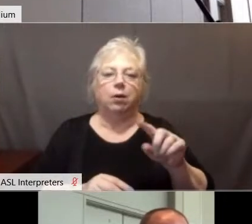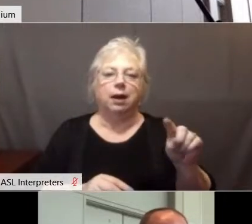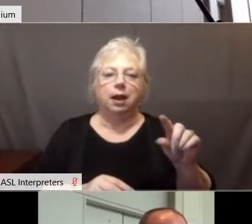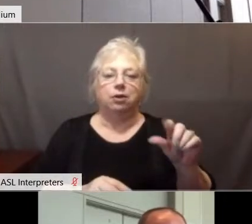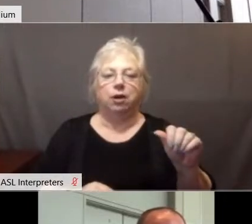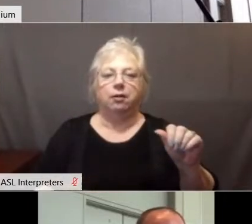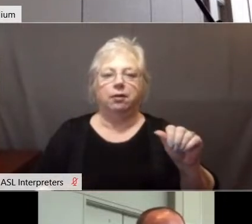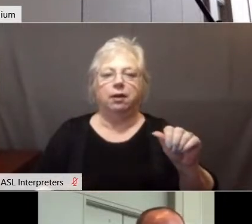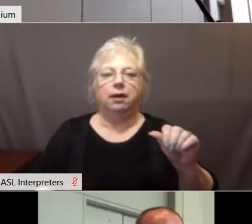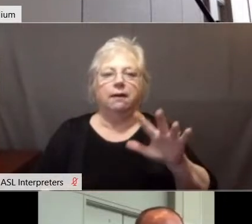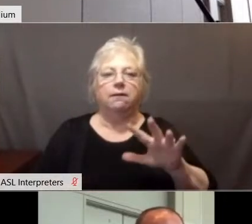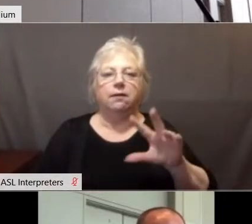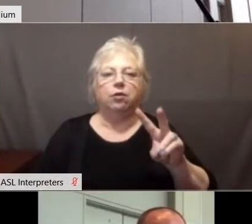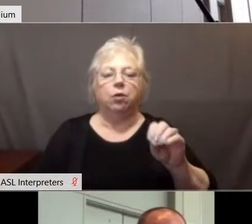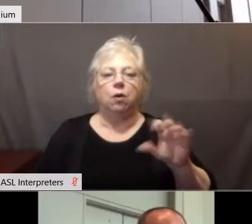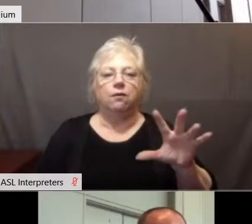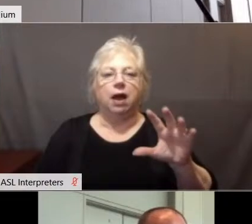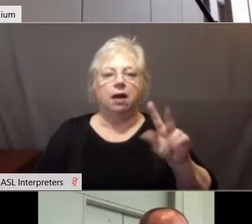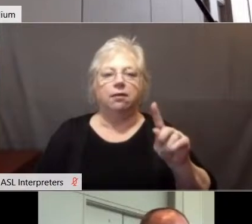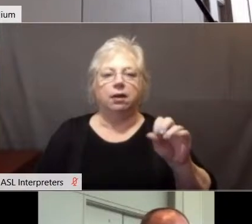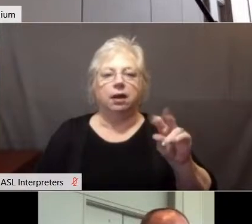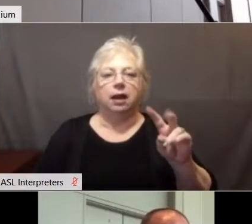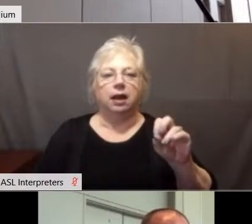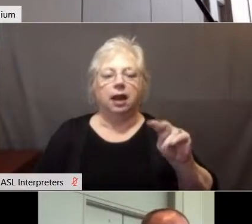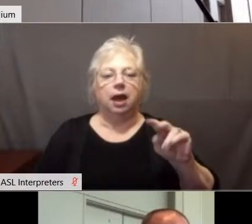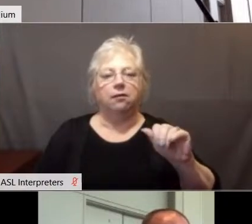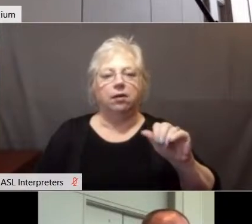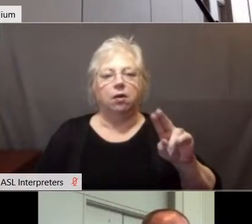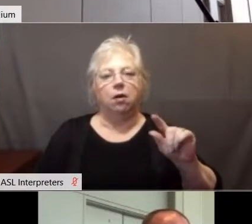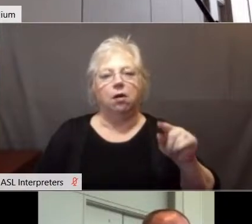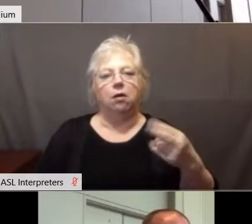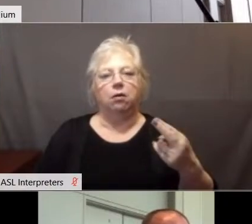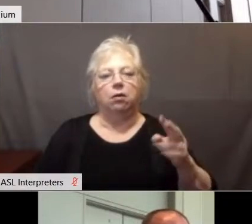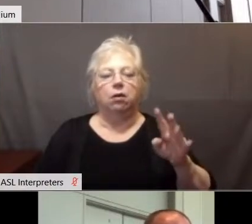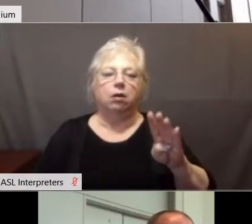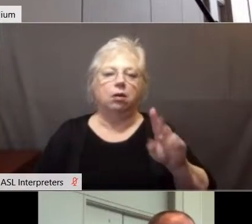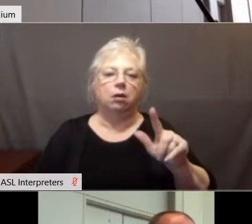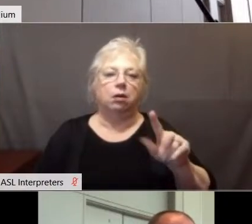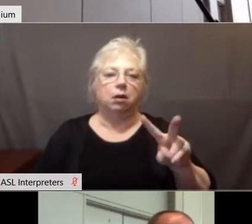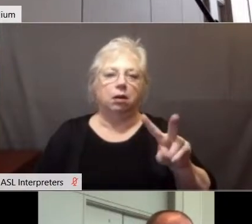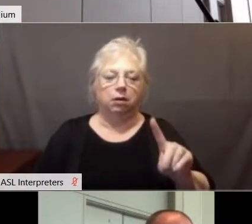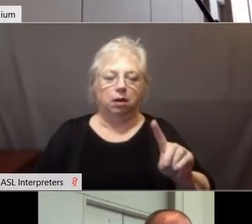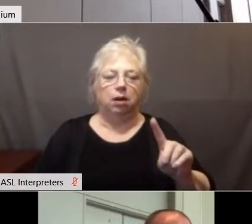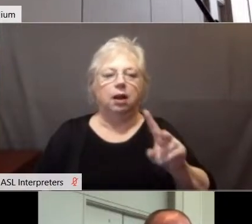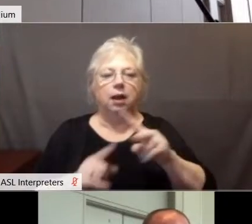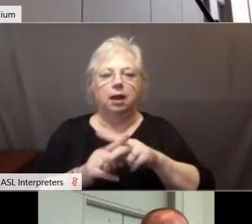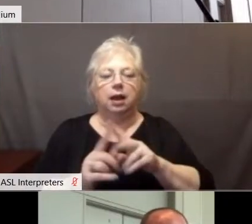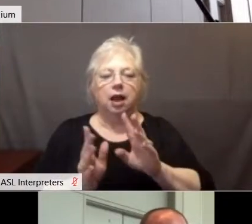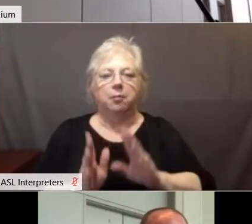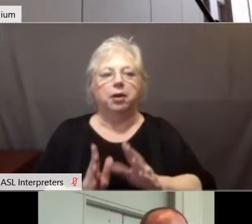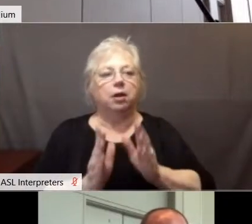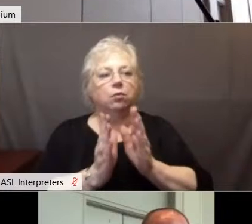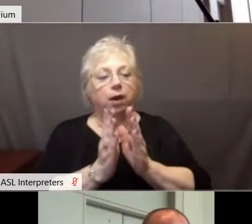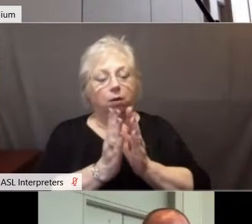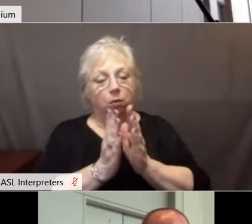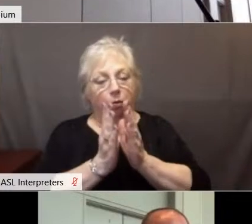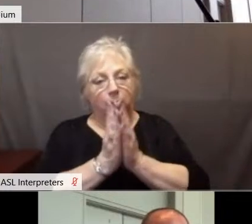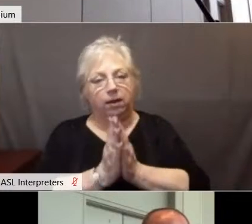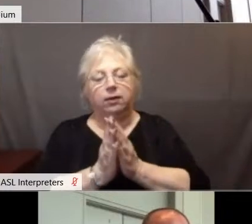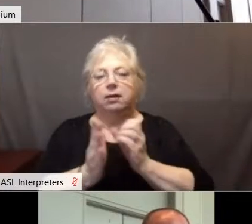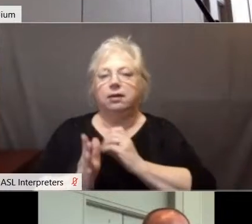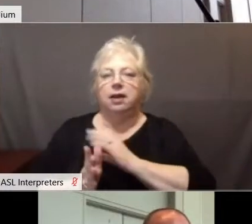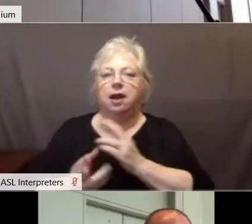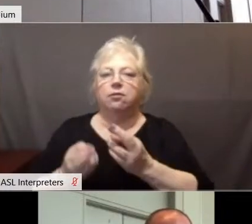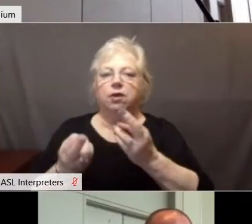Z9454-A, 5205 Kavanaugh Boulevard. At applicant request, staff recommends deferral of